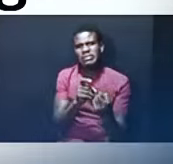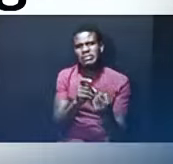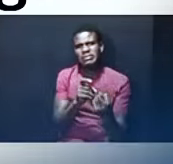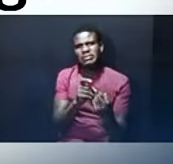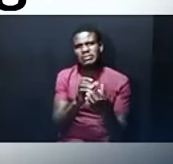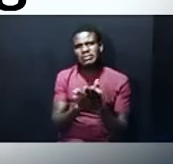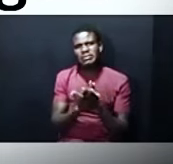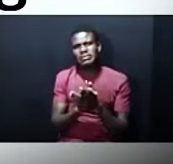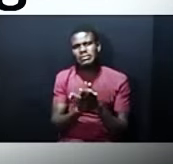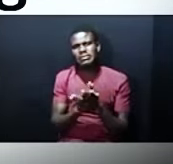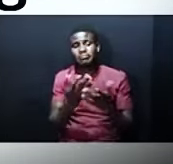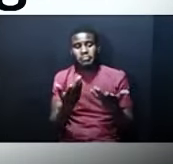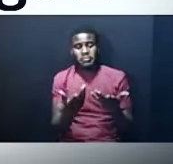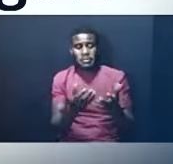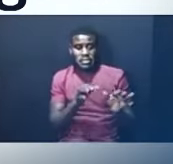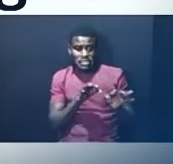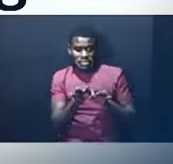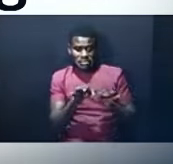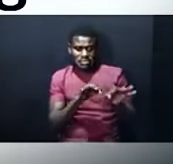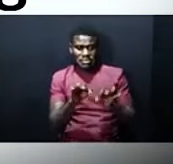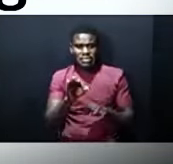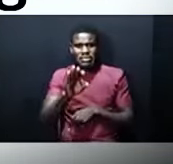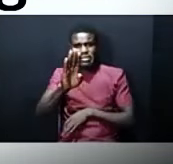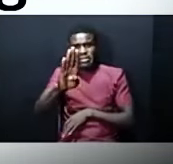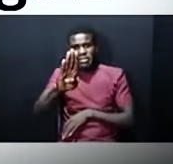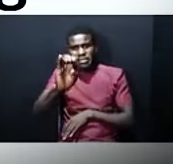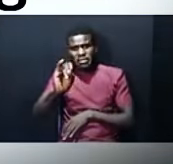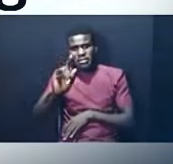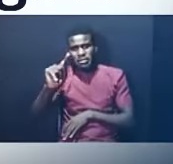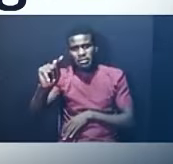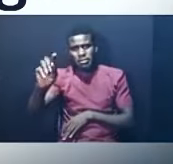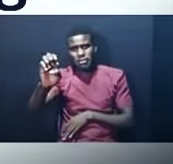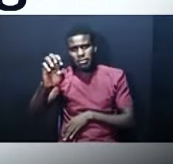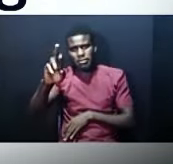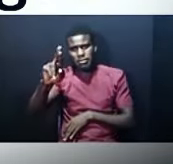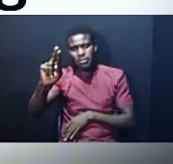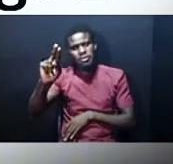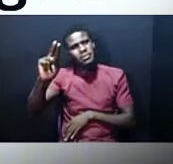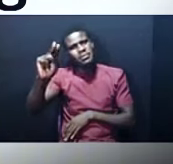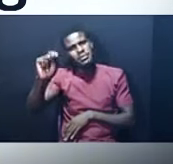have defined bitterness as seeds of resentment in the heart.